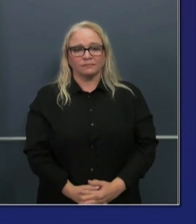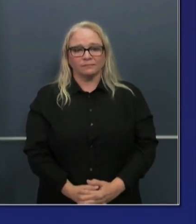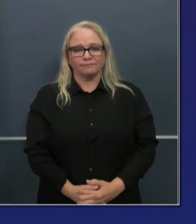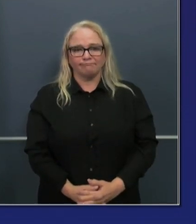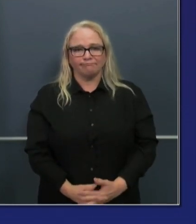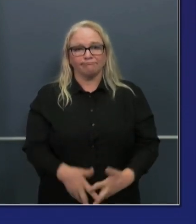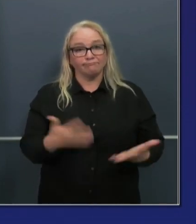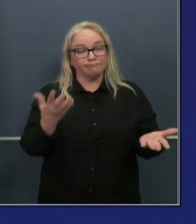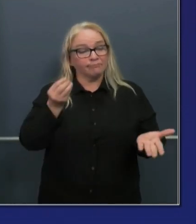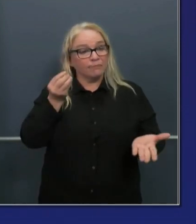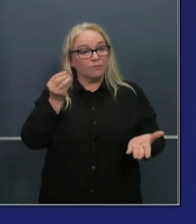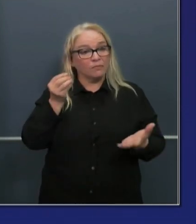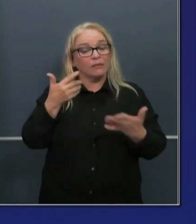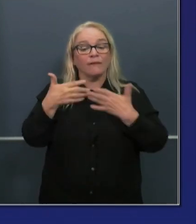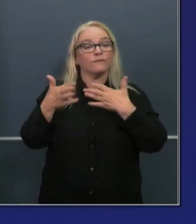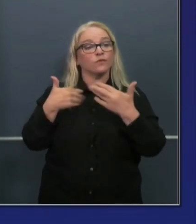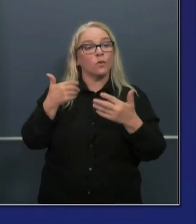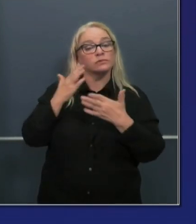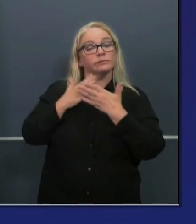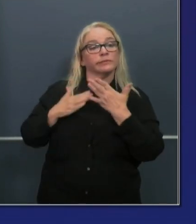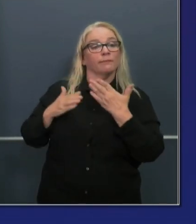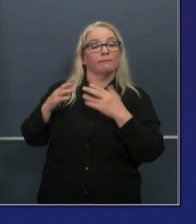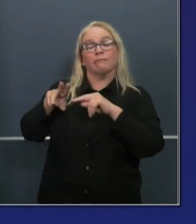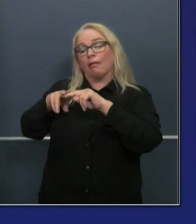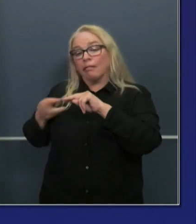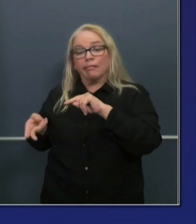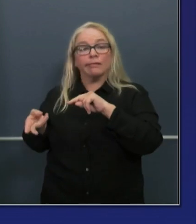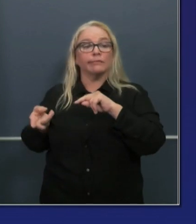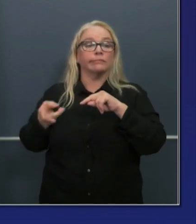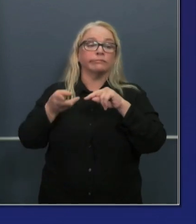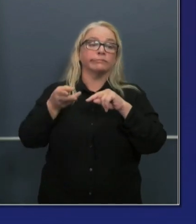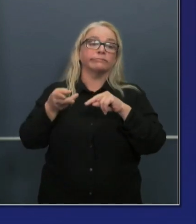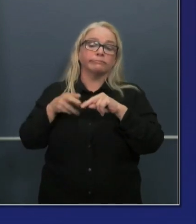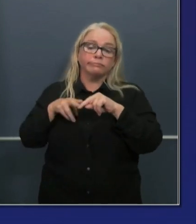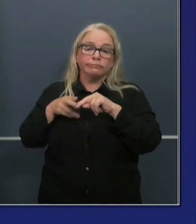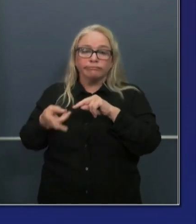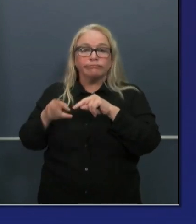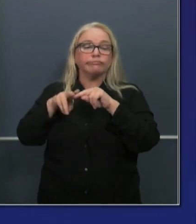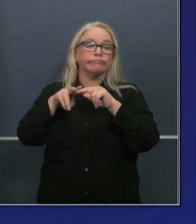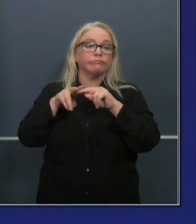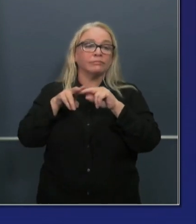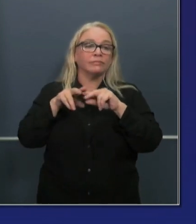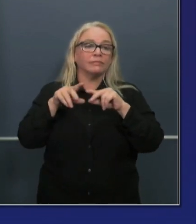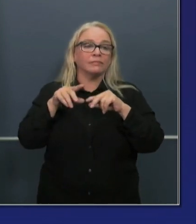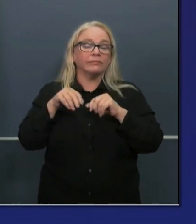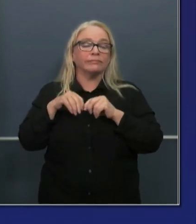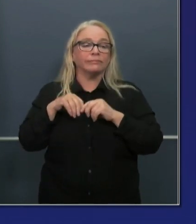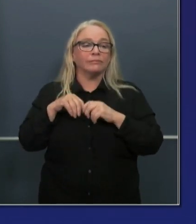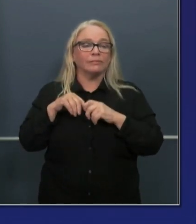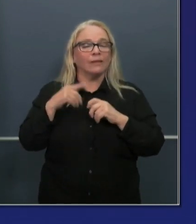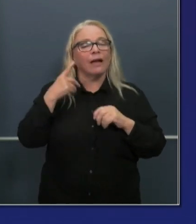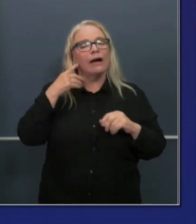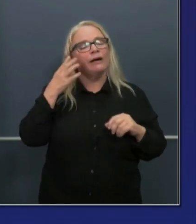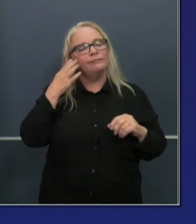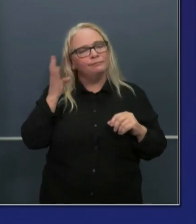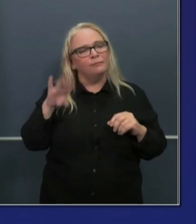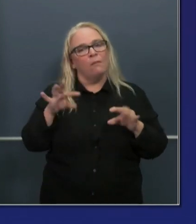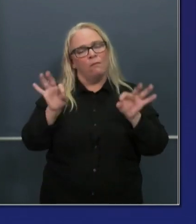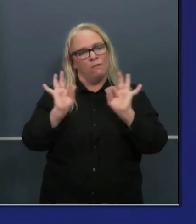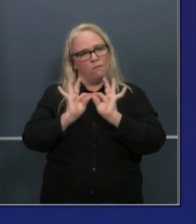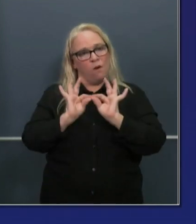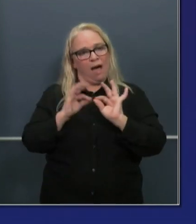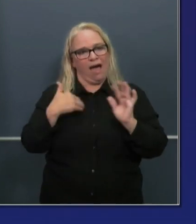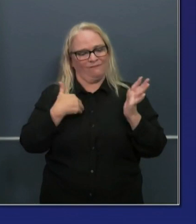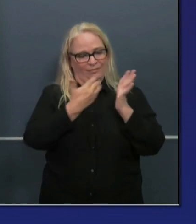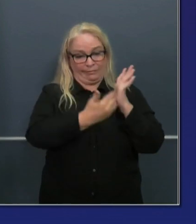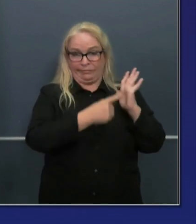dropped significantly, and there is some statistical evidence to lay claim to that. But there's also real evidence that